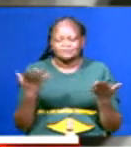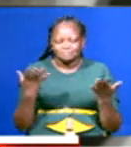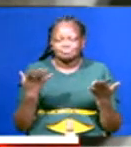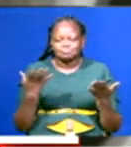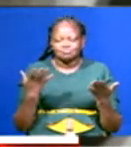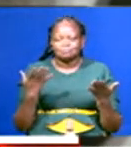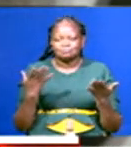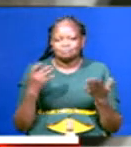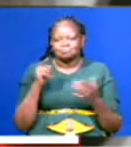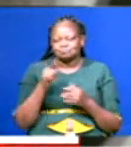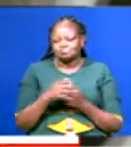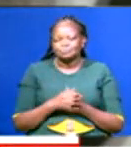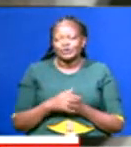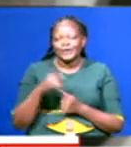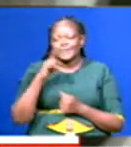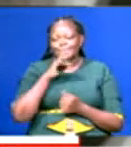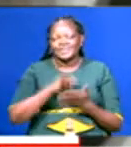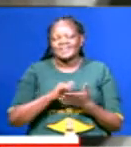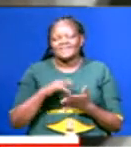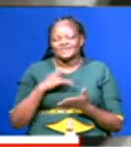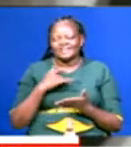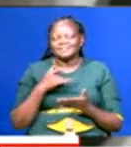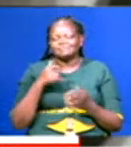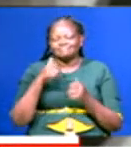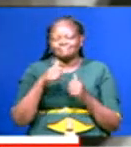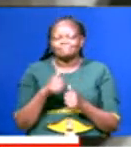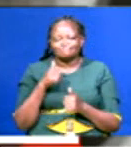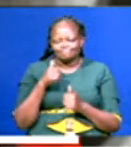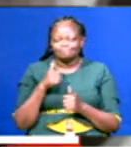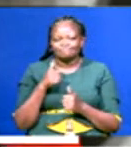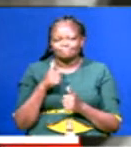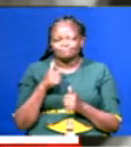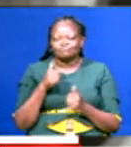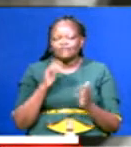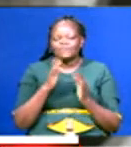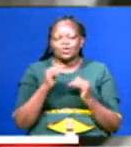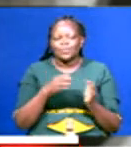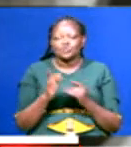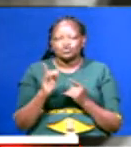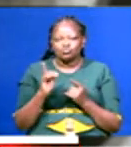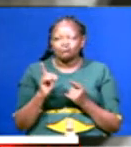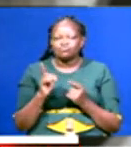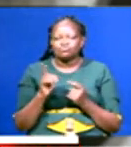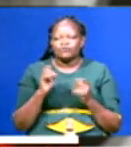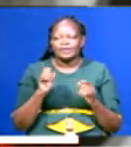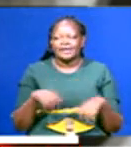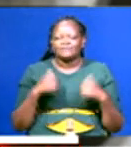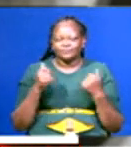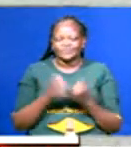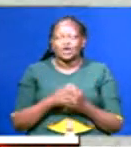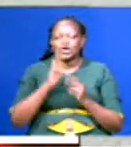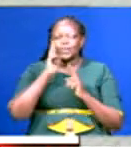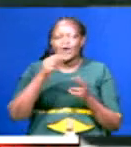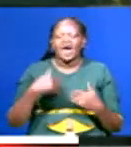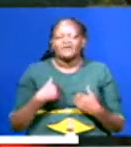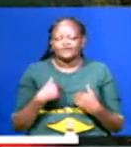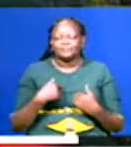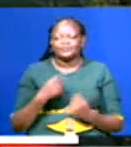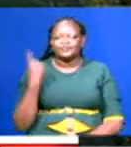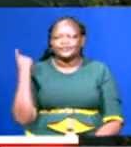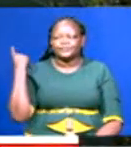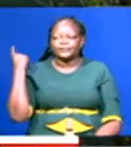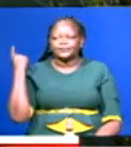such toil that they feel denied of a fair chance at life. Here's that report.